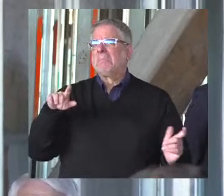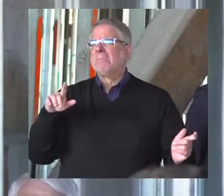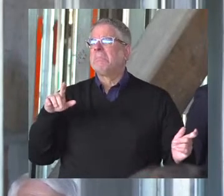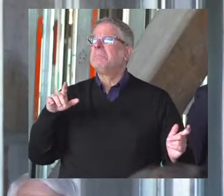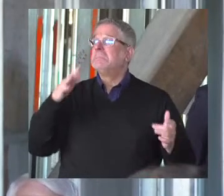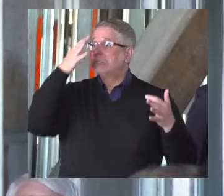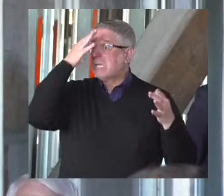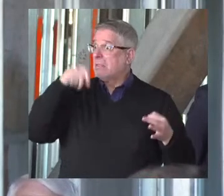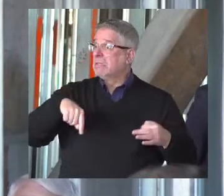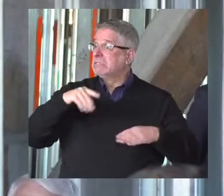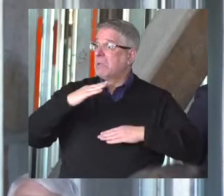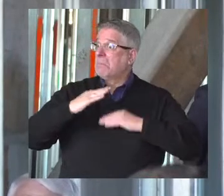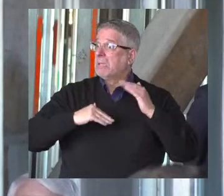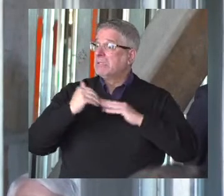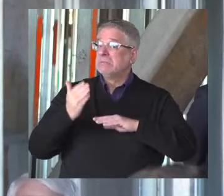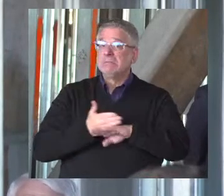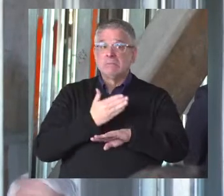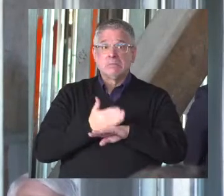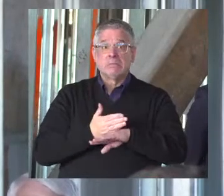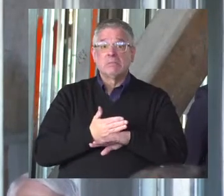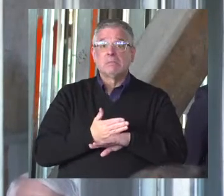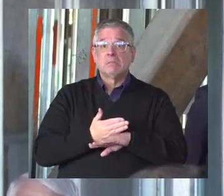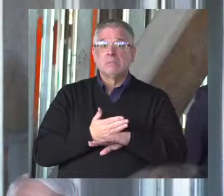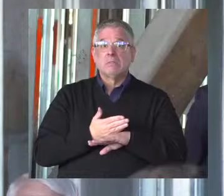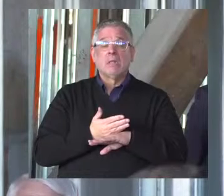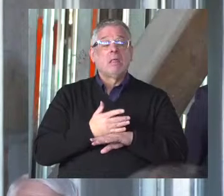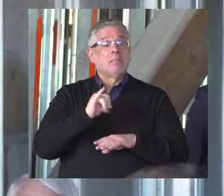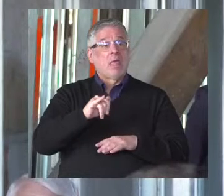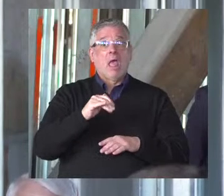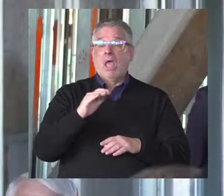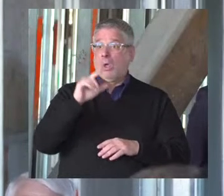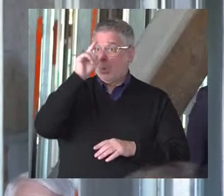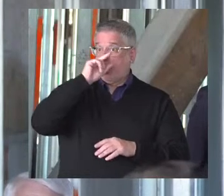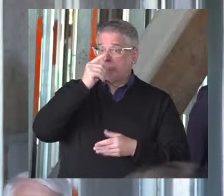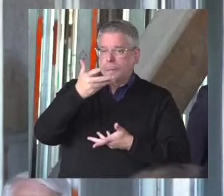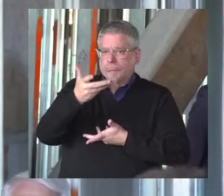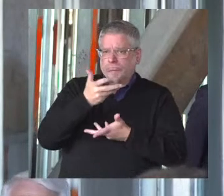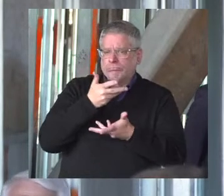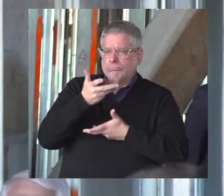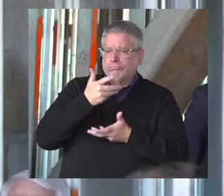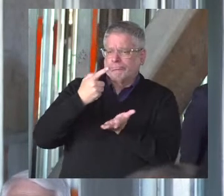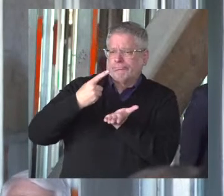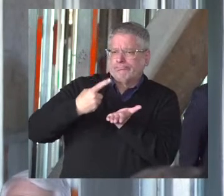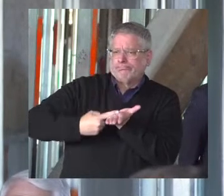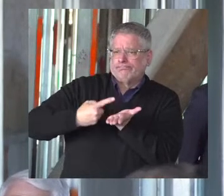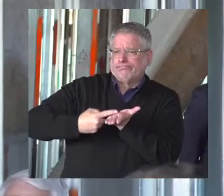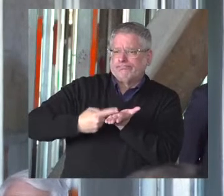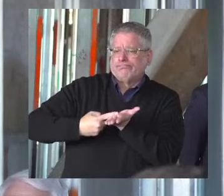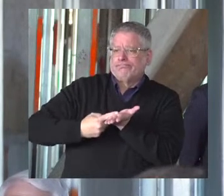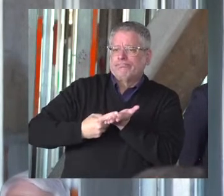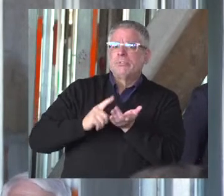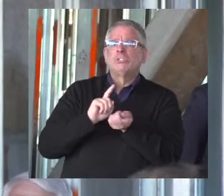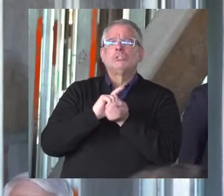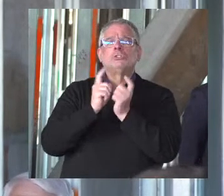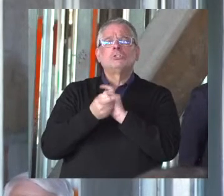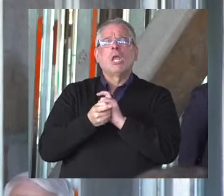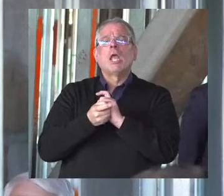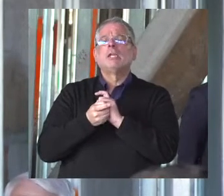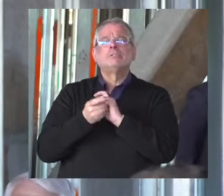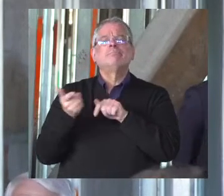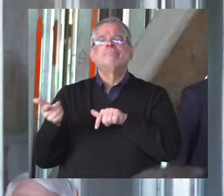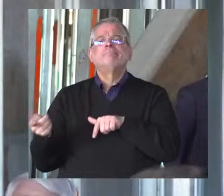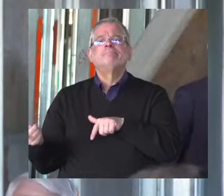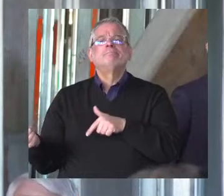back. Quite the contrary. They came back and engaged in constructive conversations, and they turned this space over